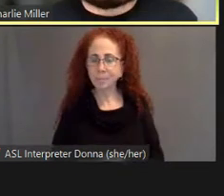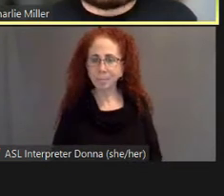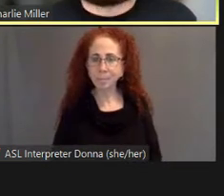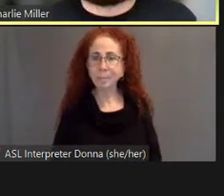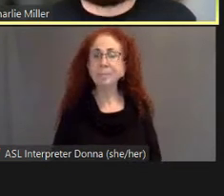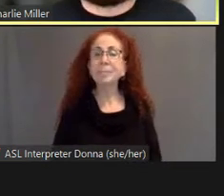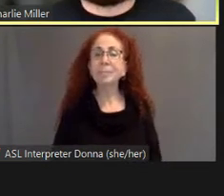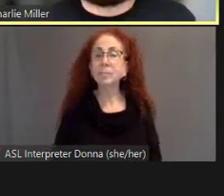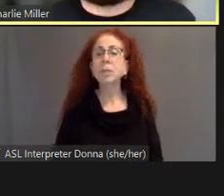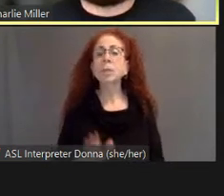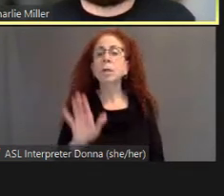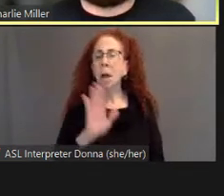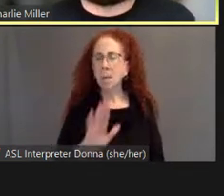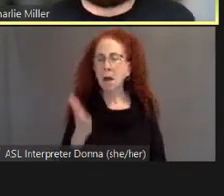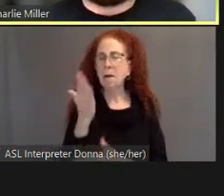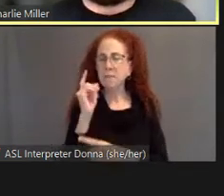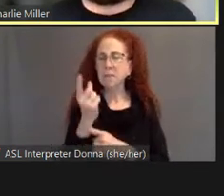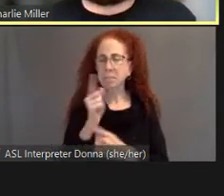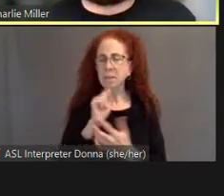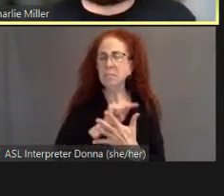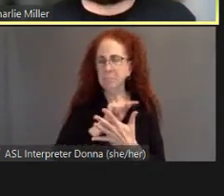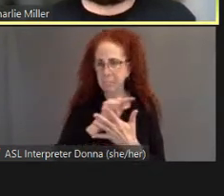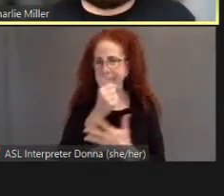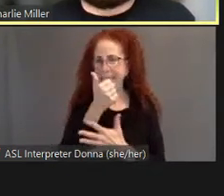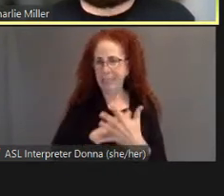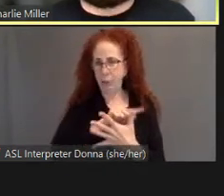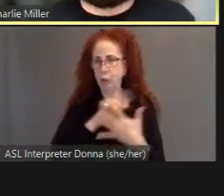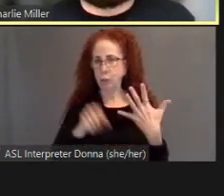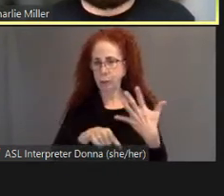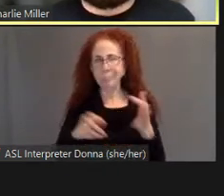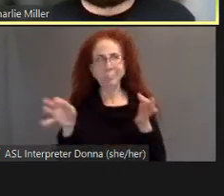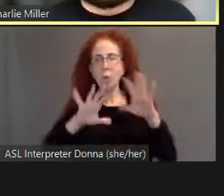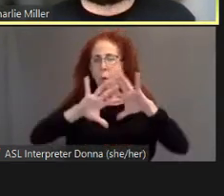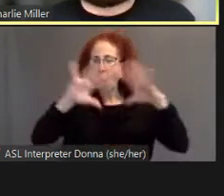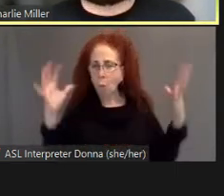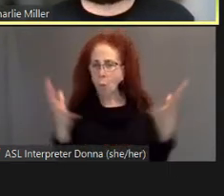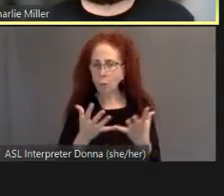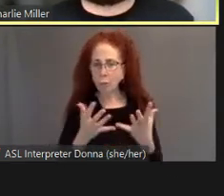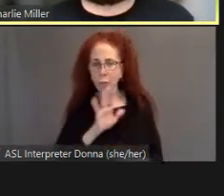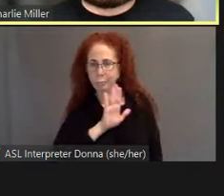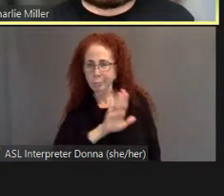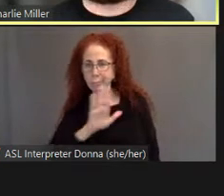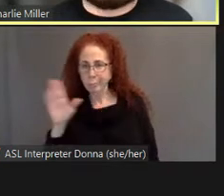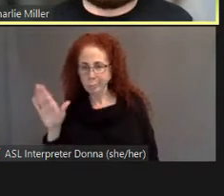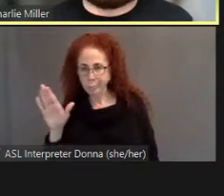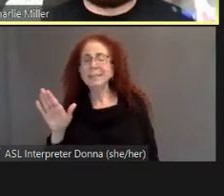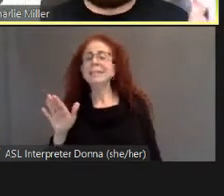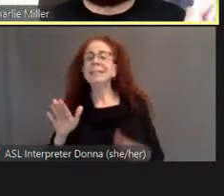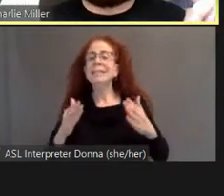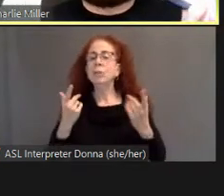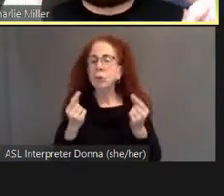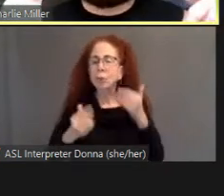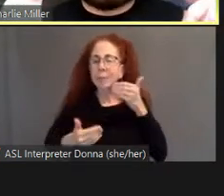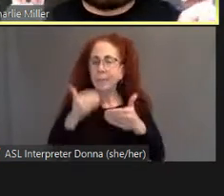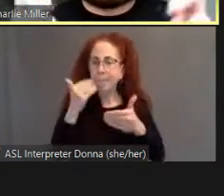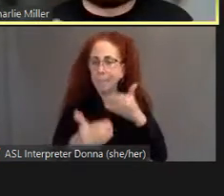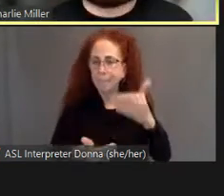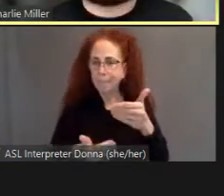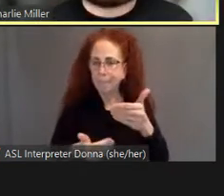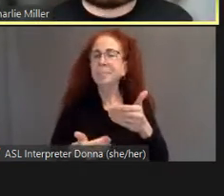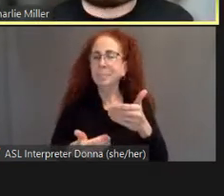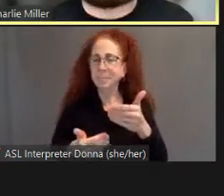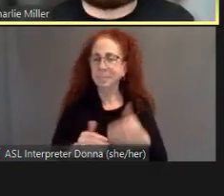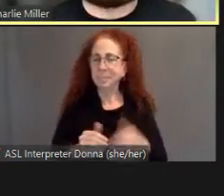panelist will spend approximately 15 minutes giving us an overview and take us through the steps or